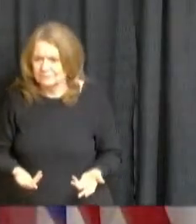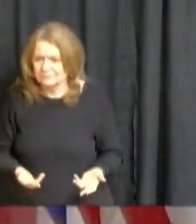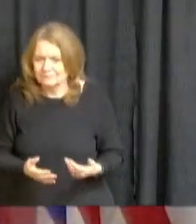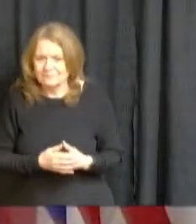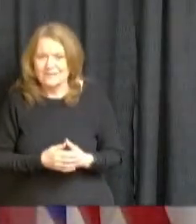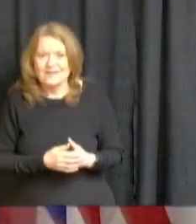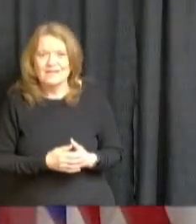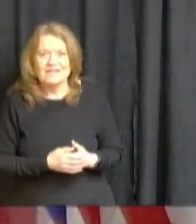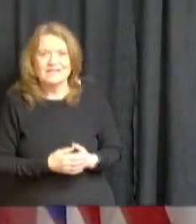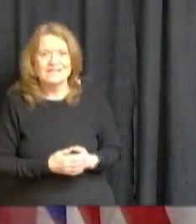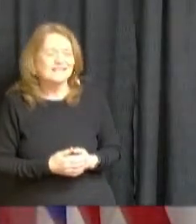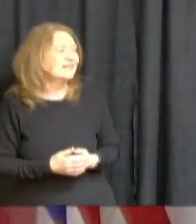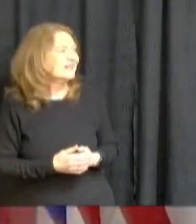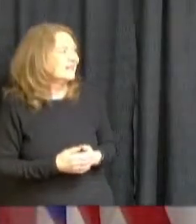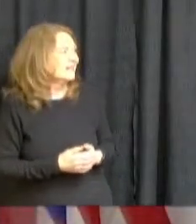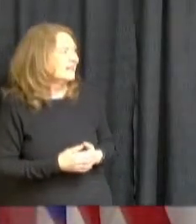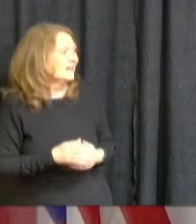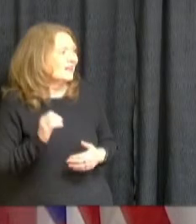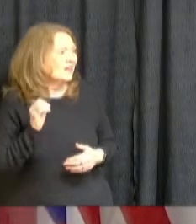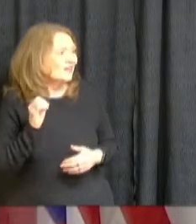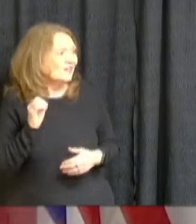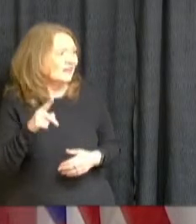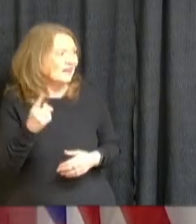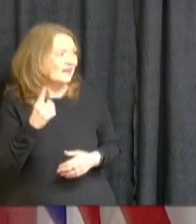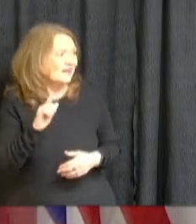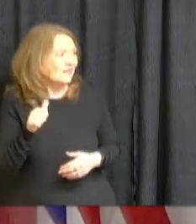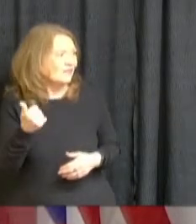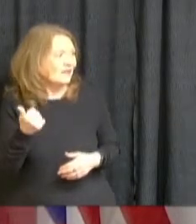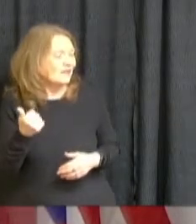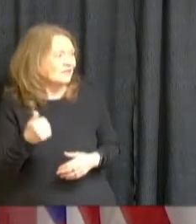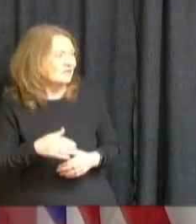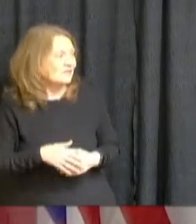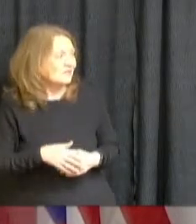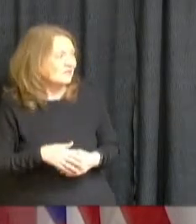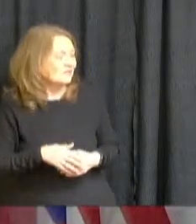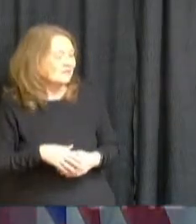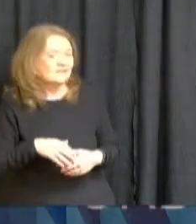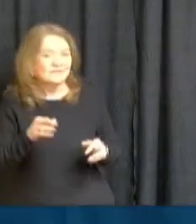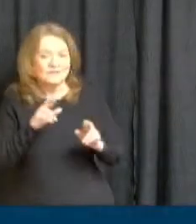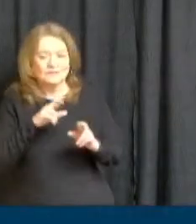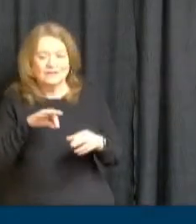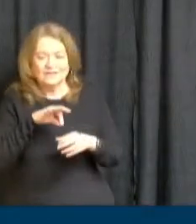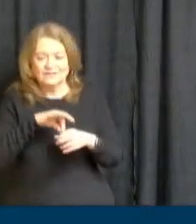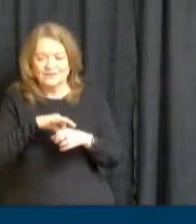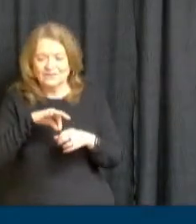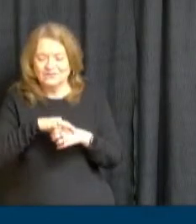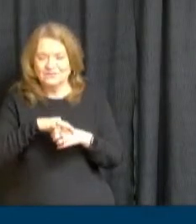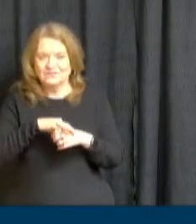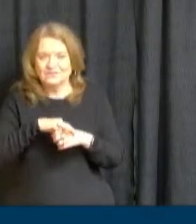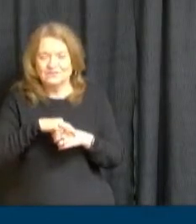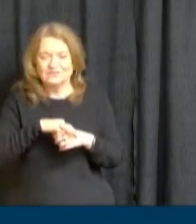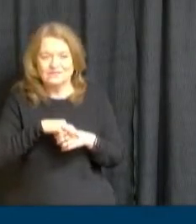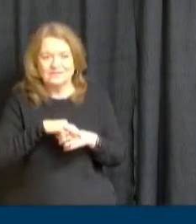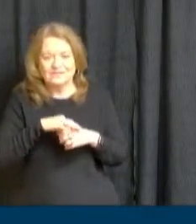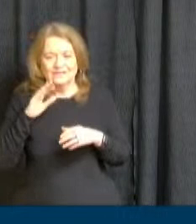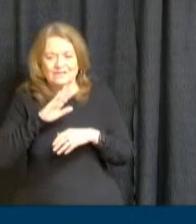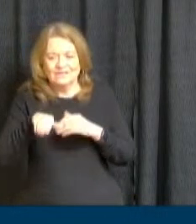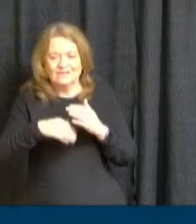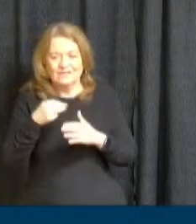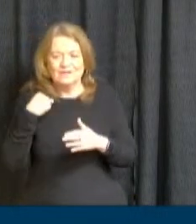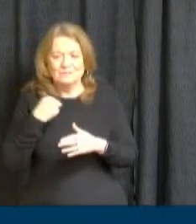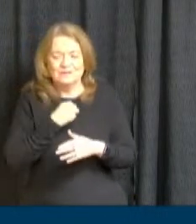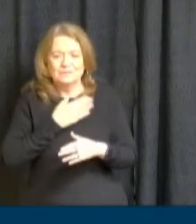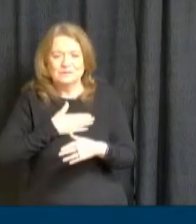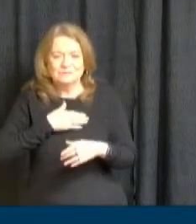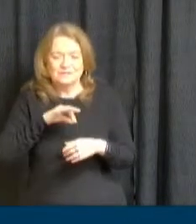Okay. The yeas have it. All right, anyone else? Are you ready to vote? All members, please